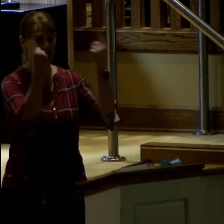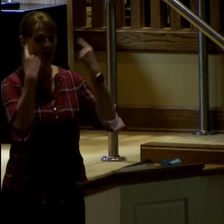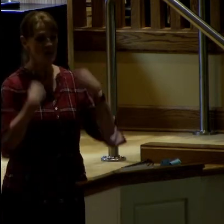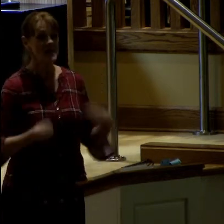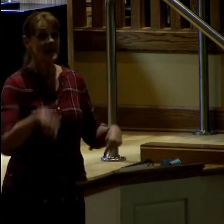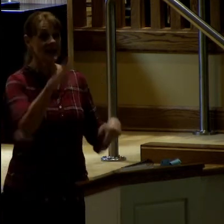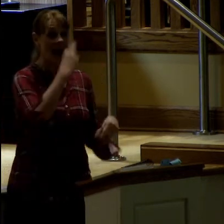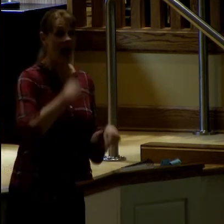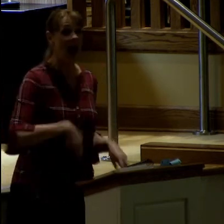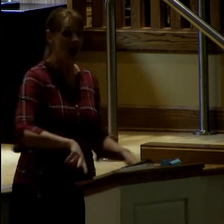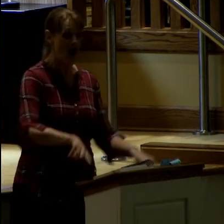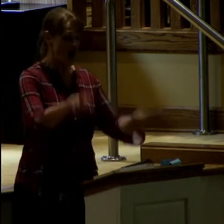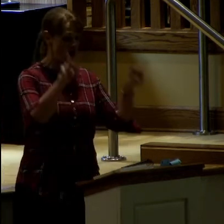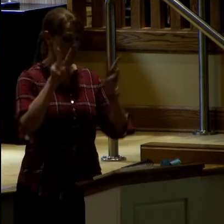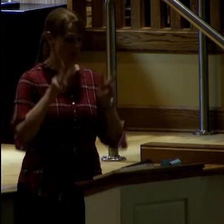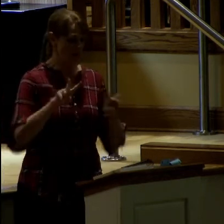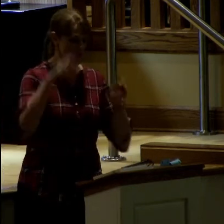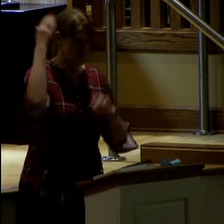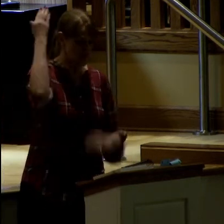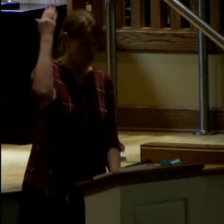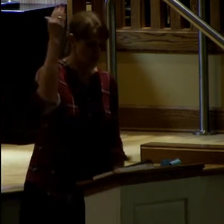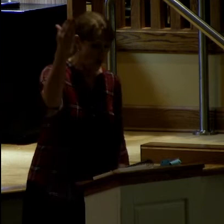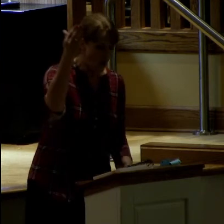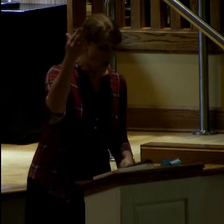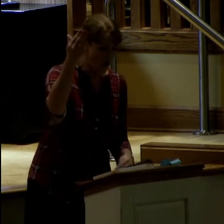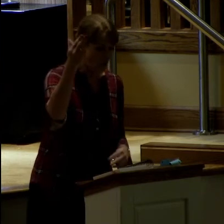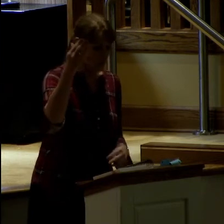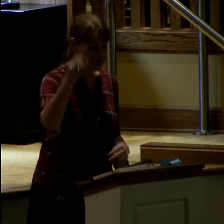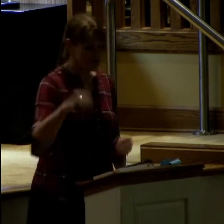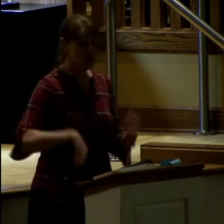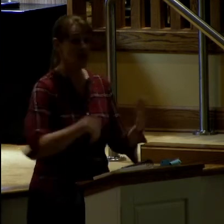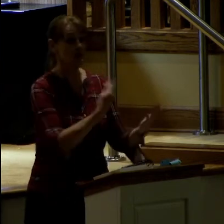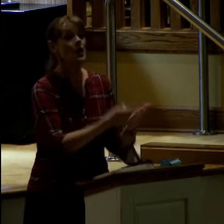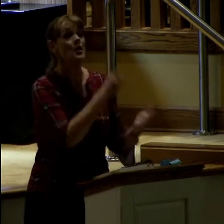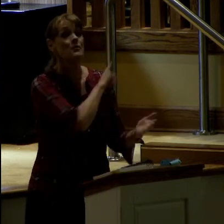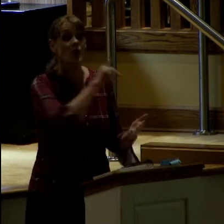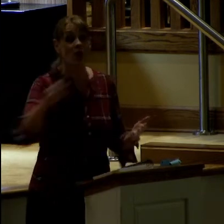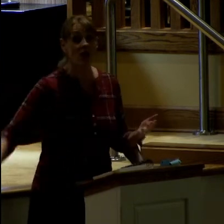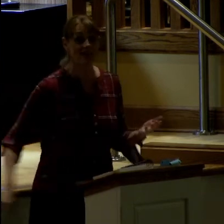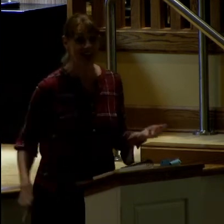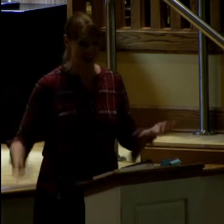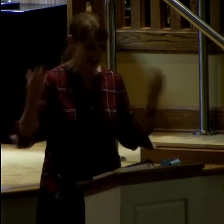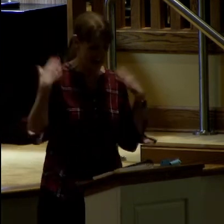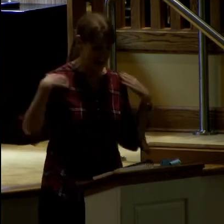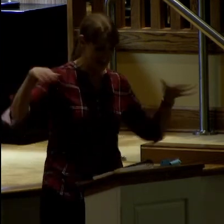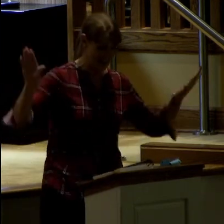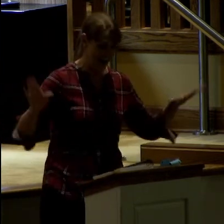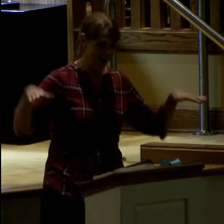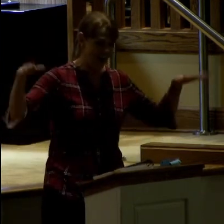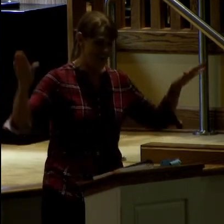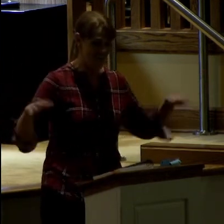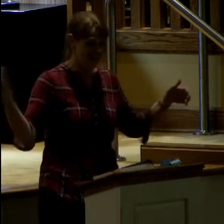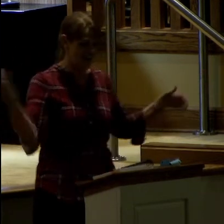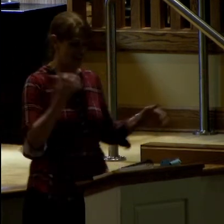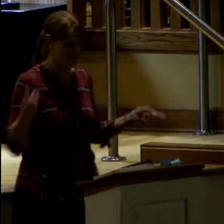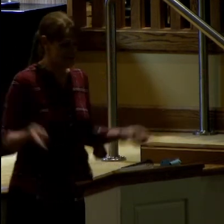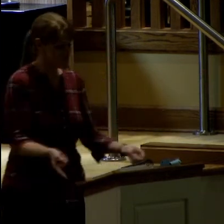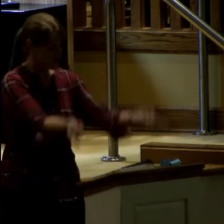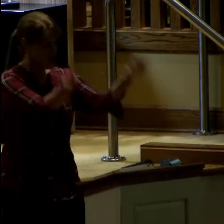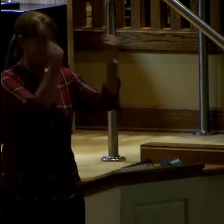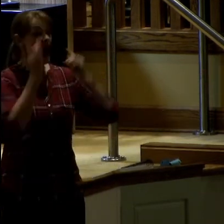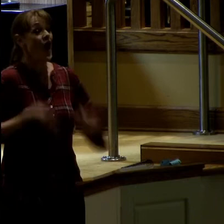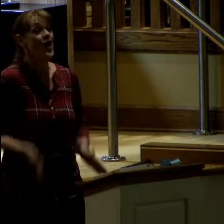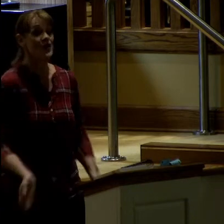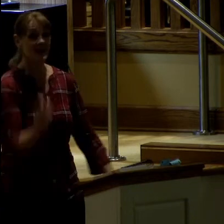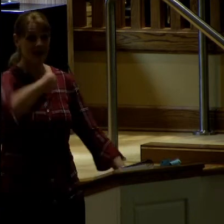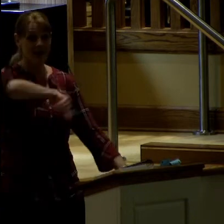Bethlehem. Come and behold him, born the King of